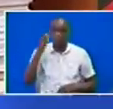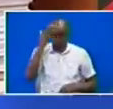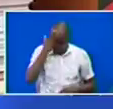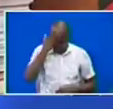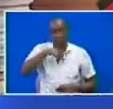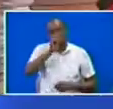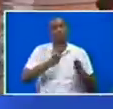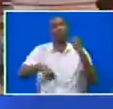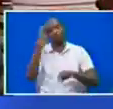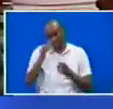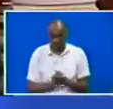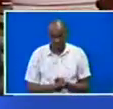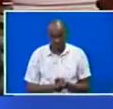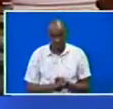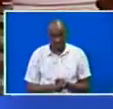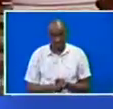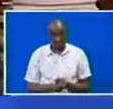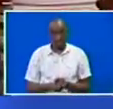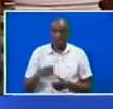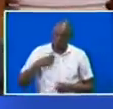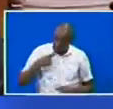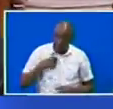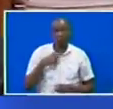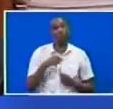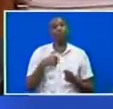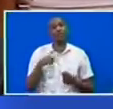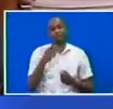winning. I am winning and I'm going back to my office.